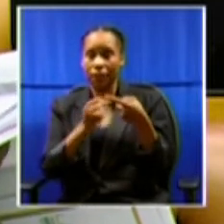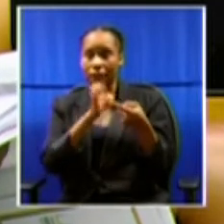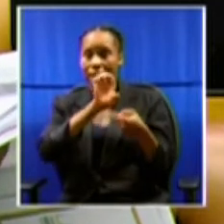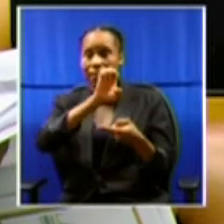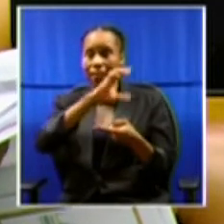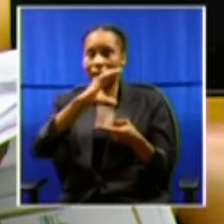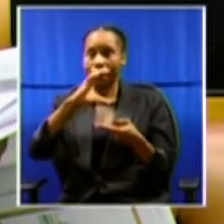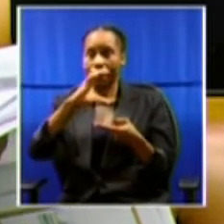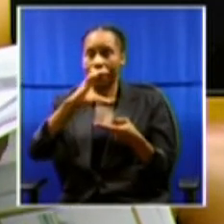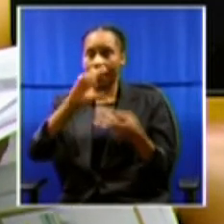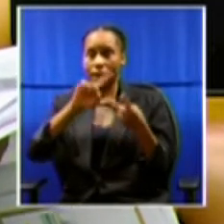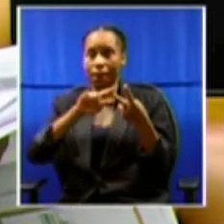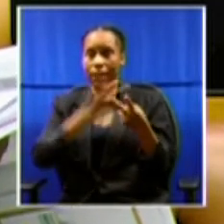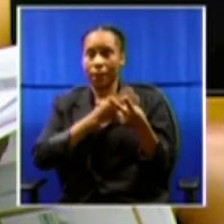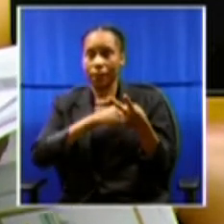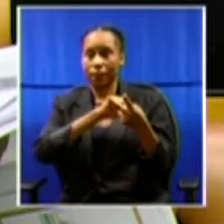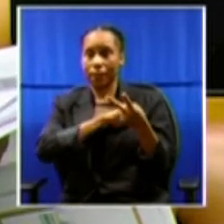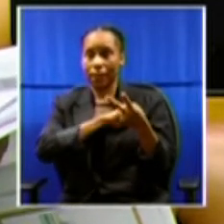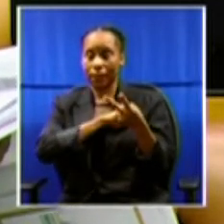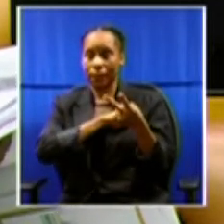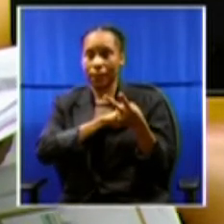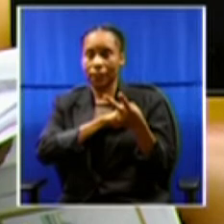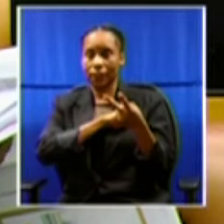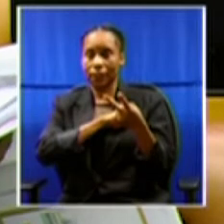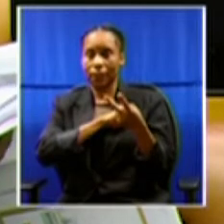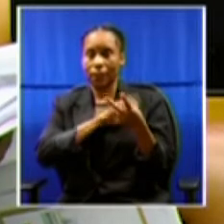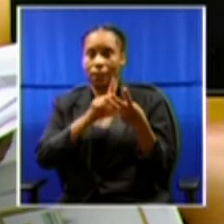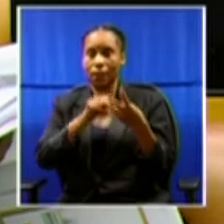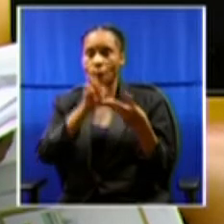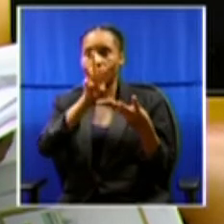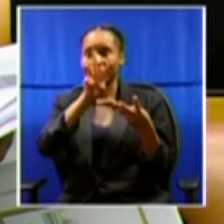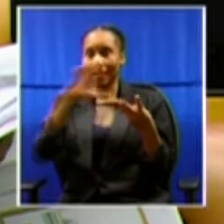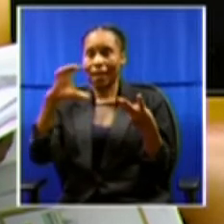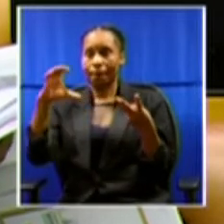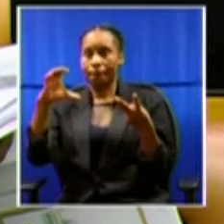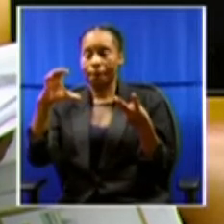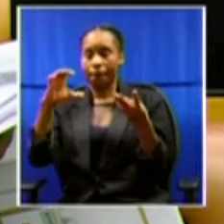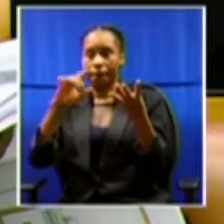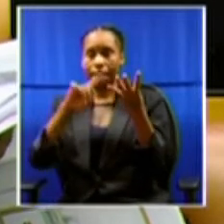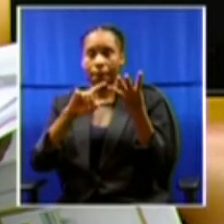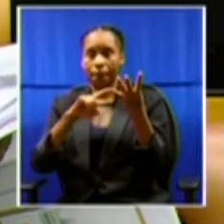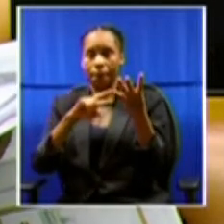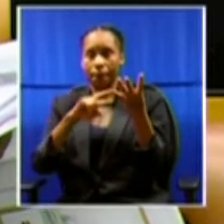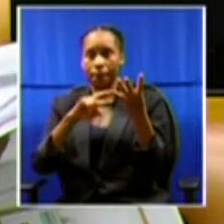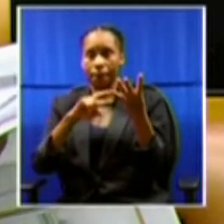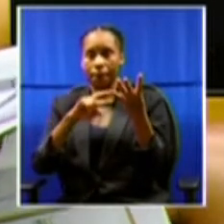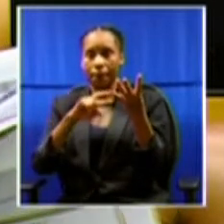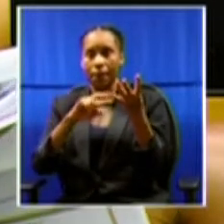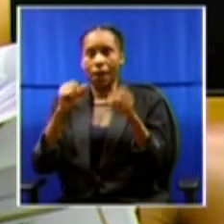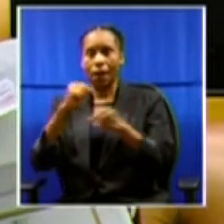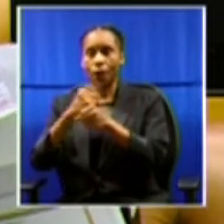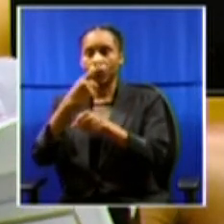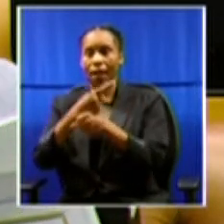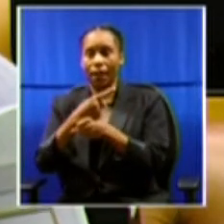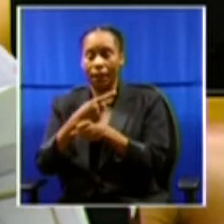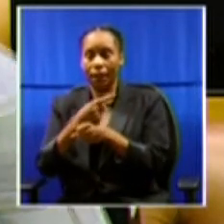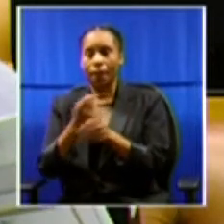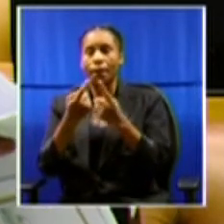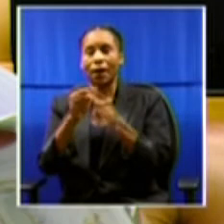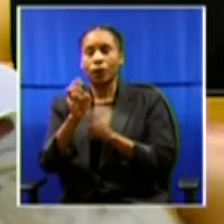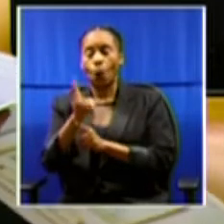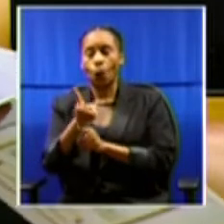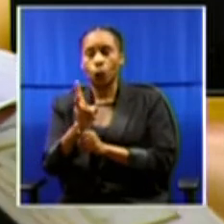Cape, KwaZulu-Natal, Western Cape, and Gauteng, but